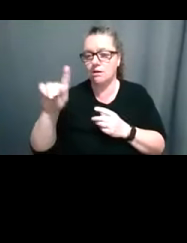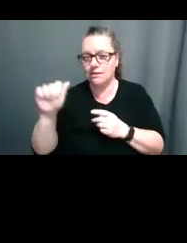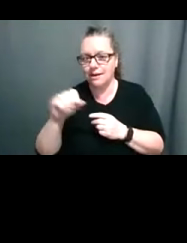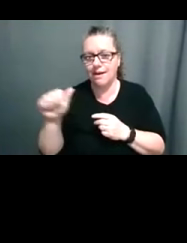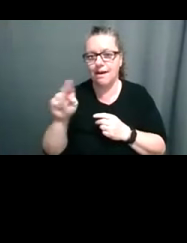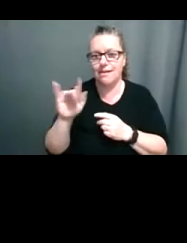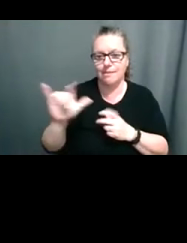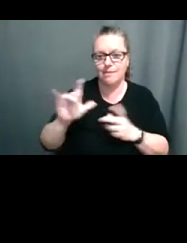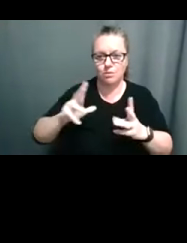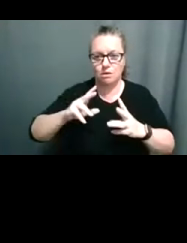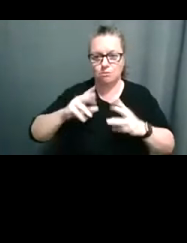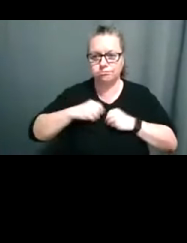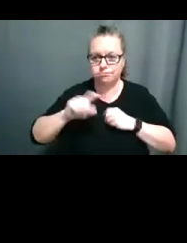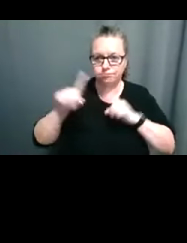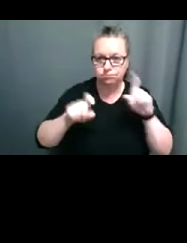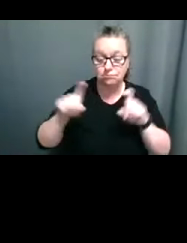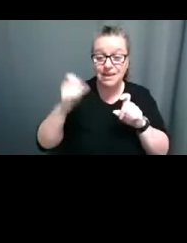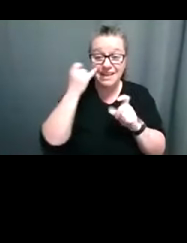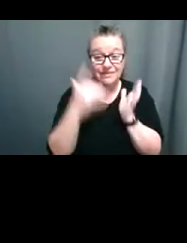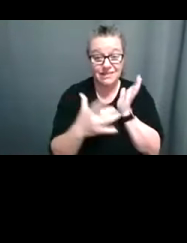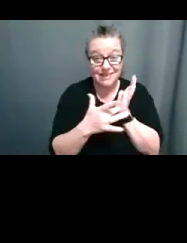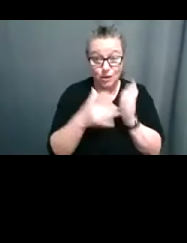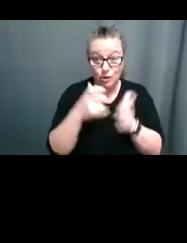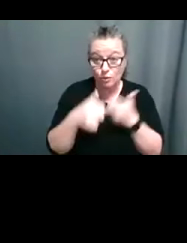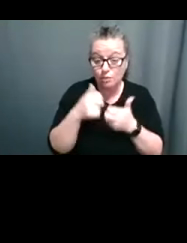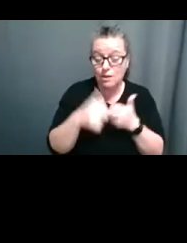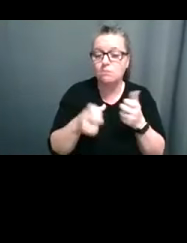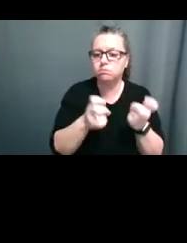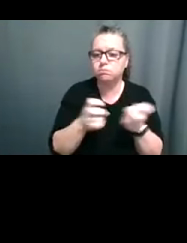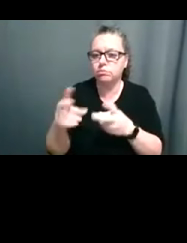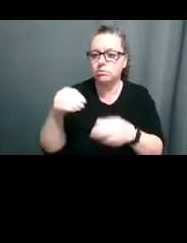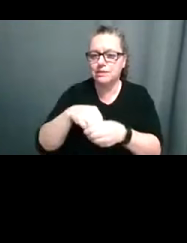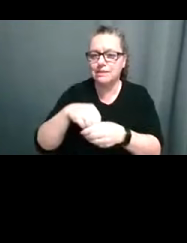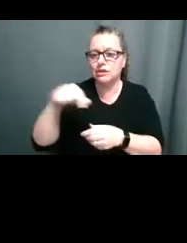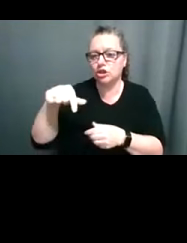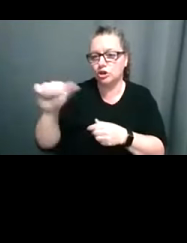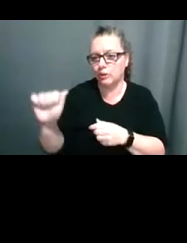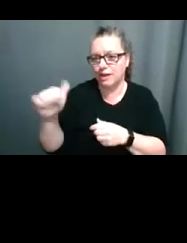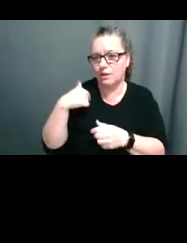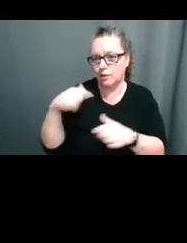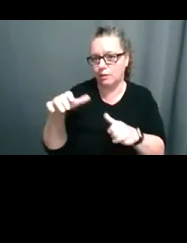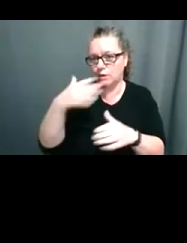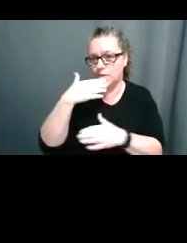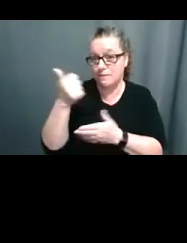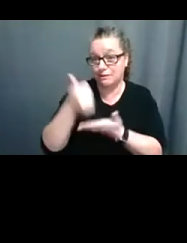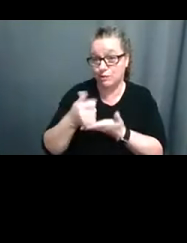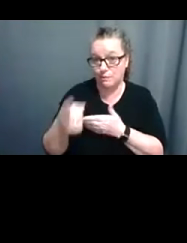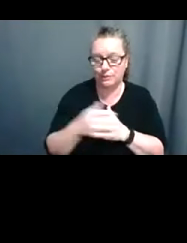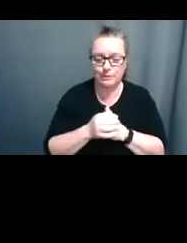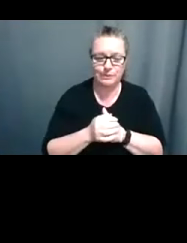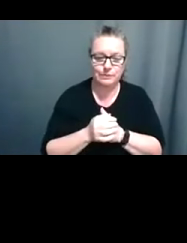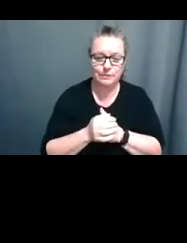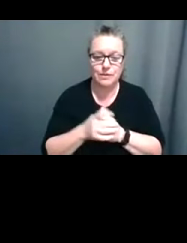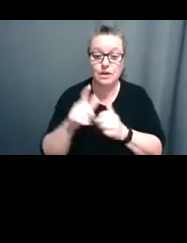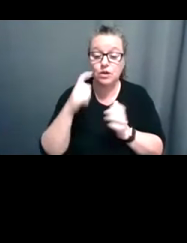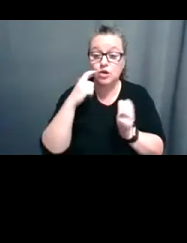take questions. If you're having any technical issues, please drop that in the Q&A and we'll do our best to help you. You'll